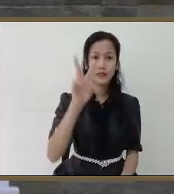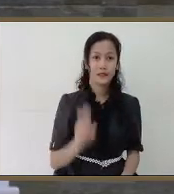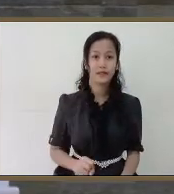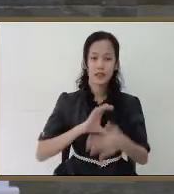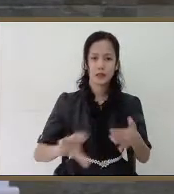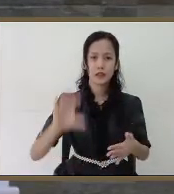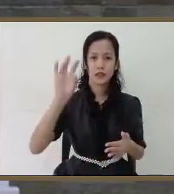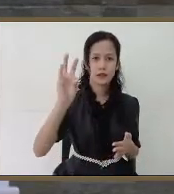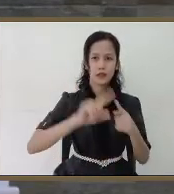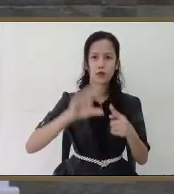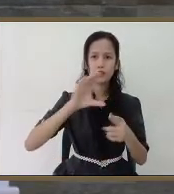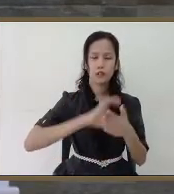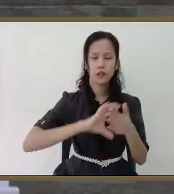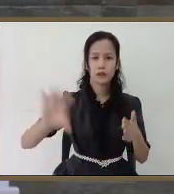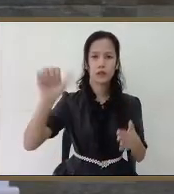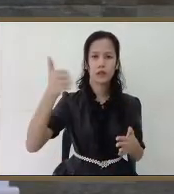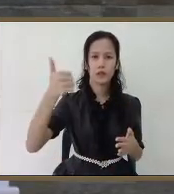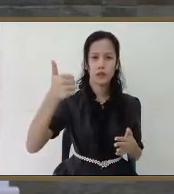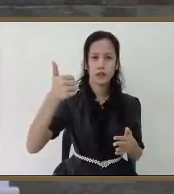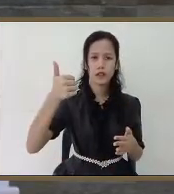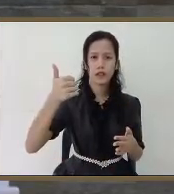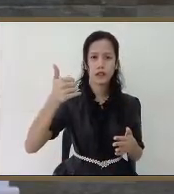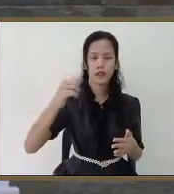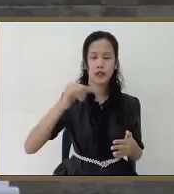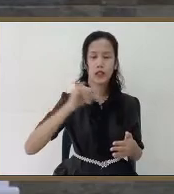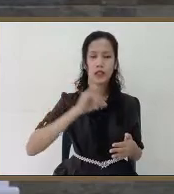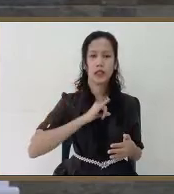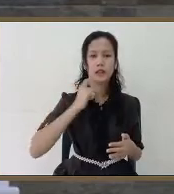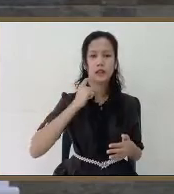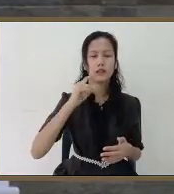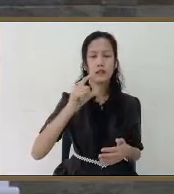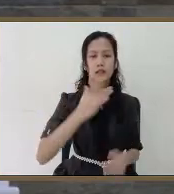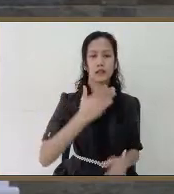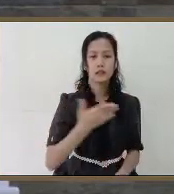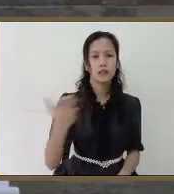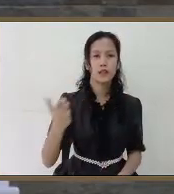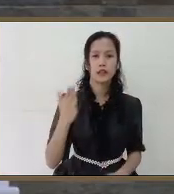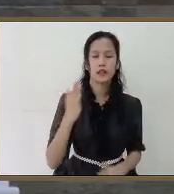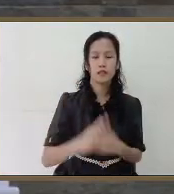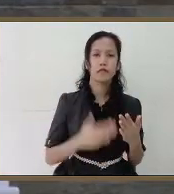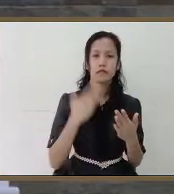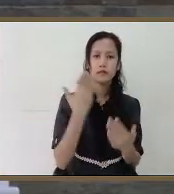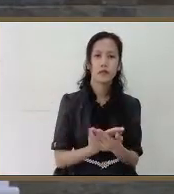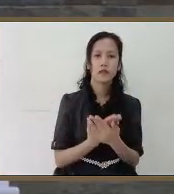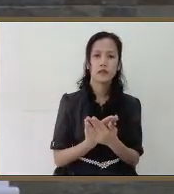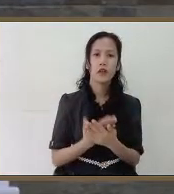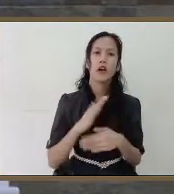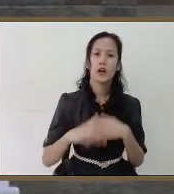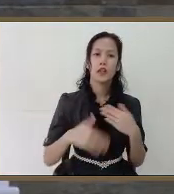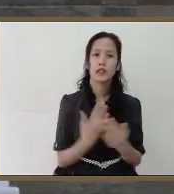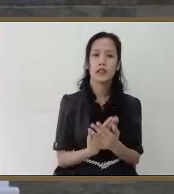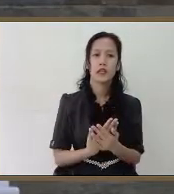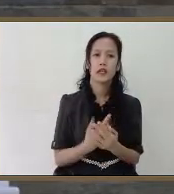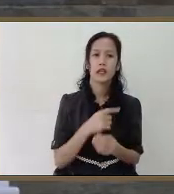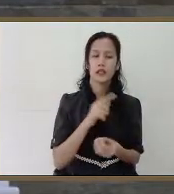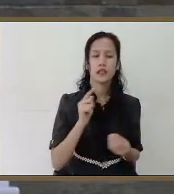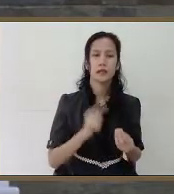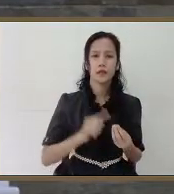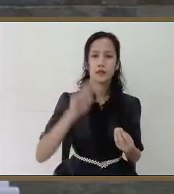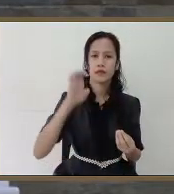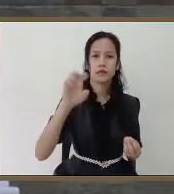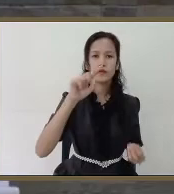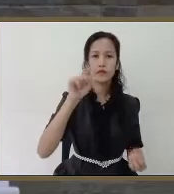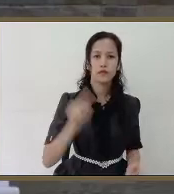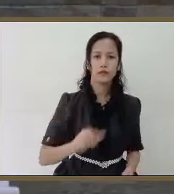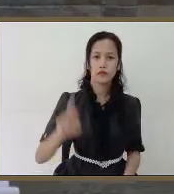From chapter 7 to chapter 10, as I said, ito na yung lahat ang bida na dito si Ezra. Kasi maalala niyo, sinabi ko po sa